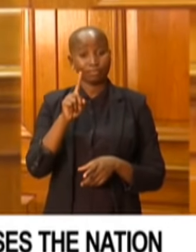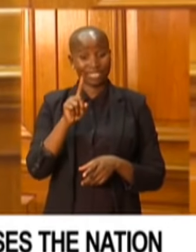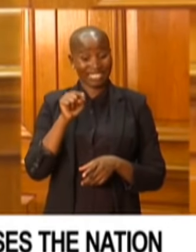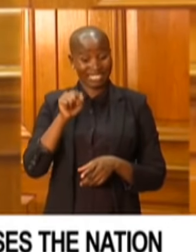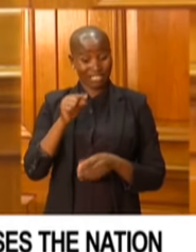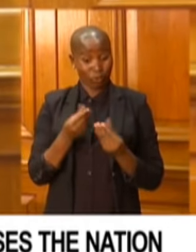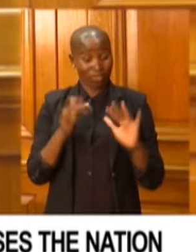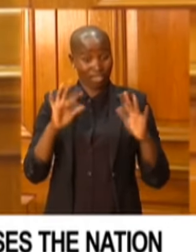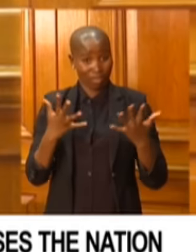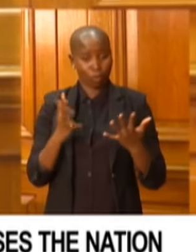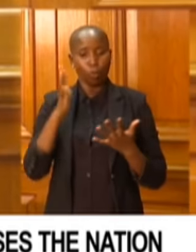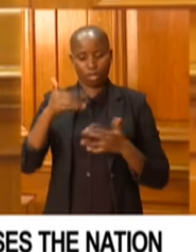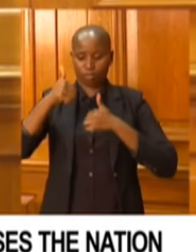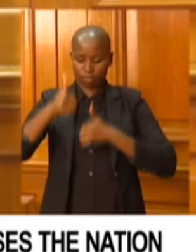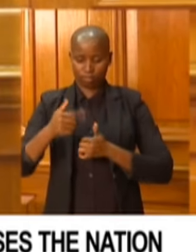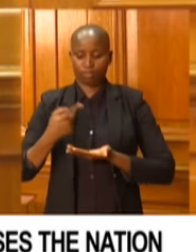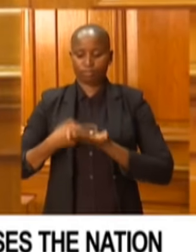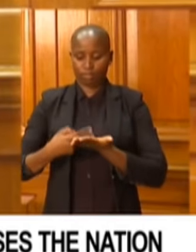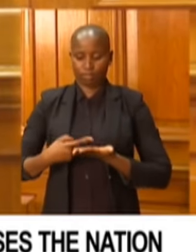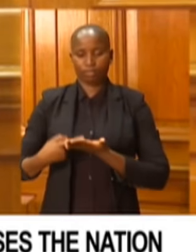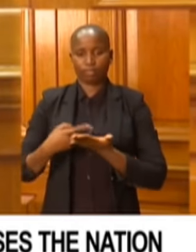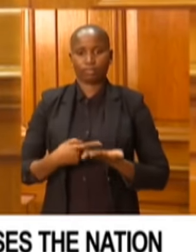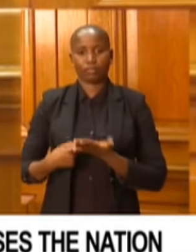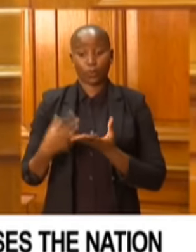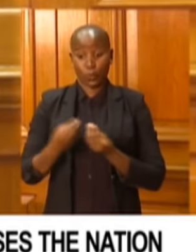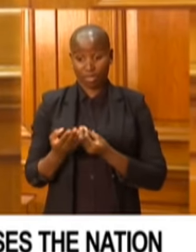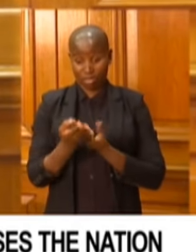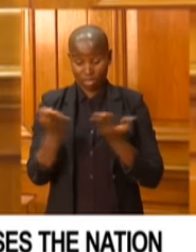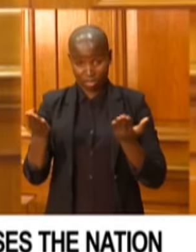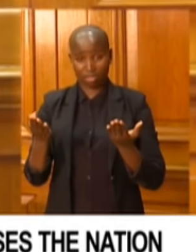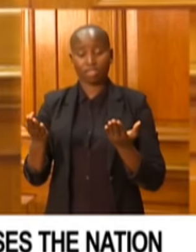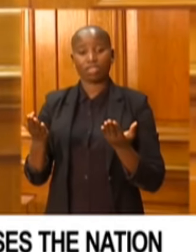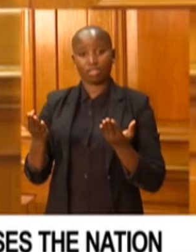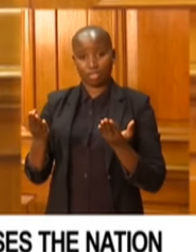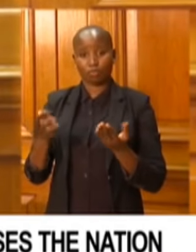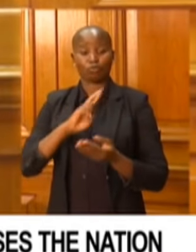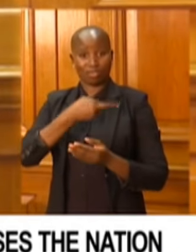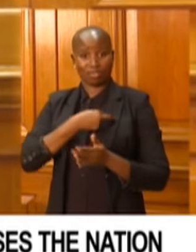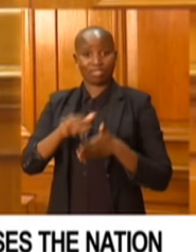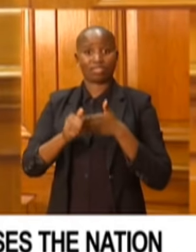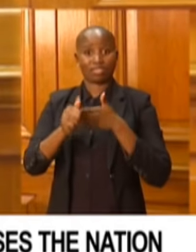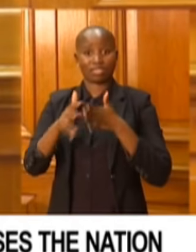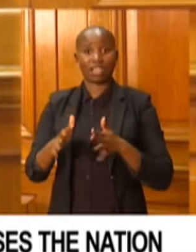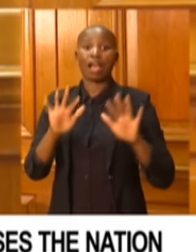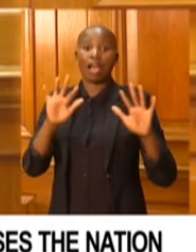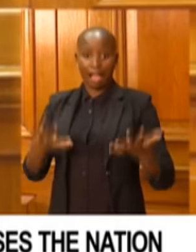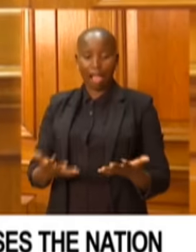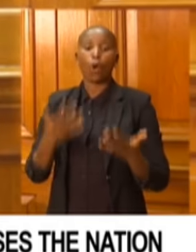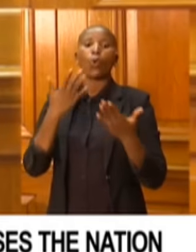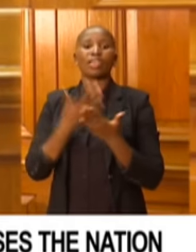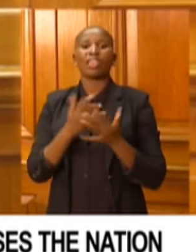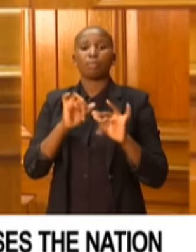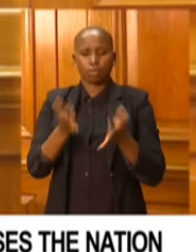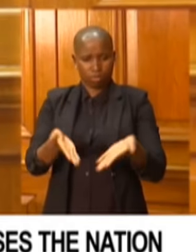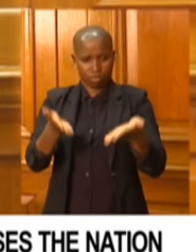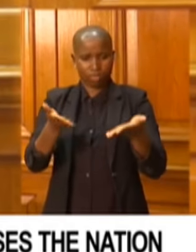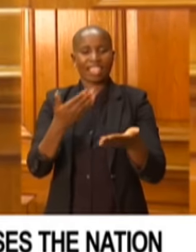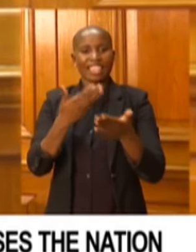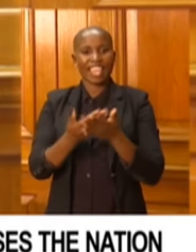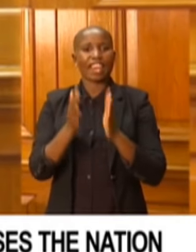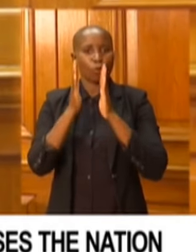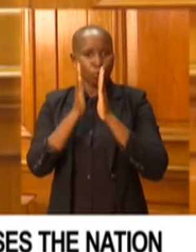how best to safely meet the desire of many of our people to worship in